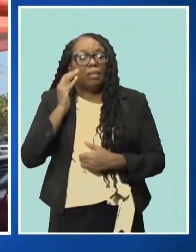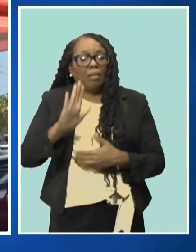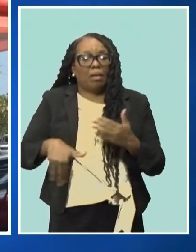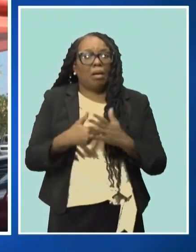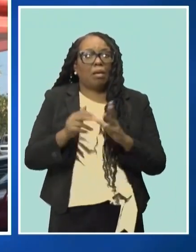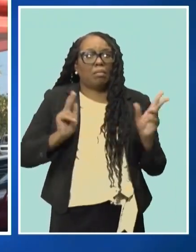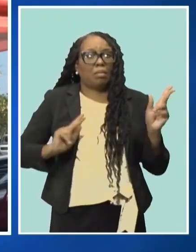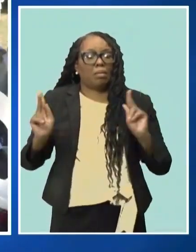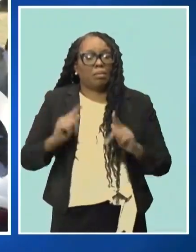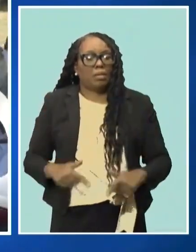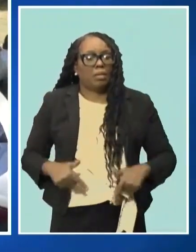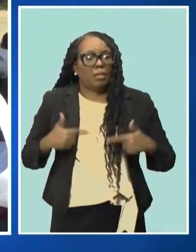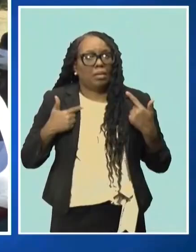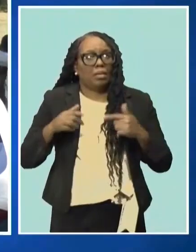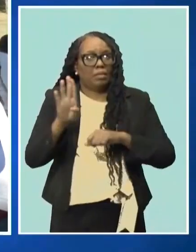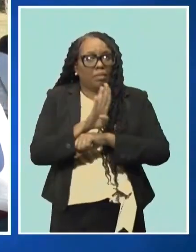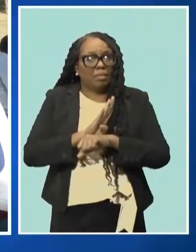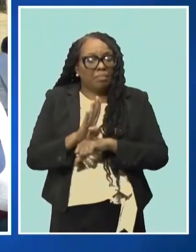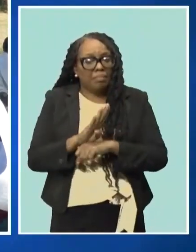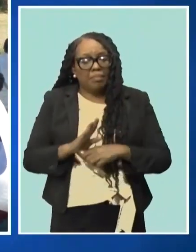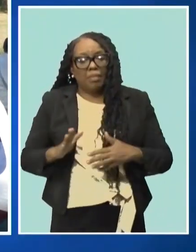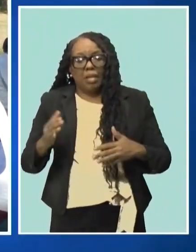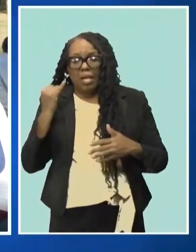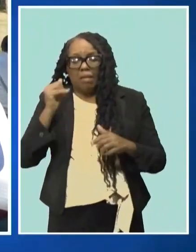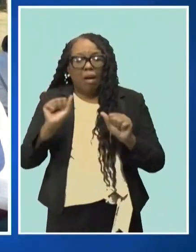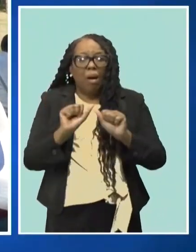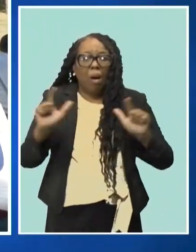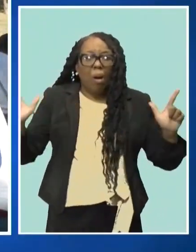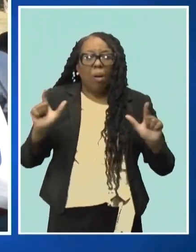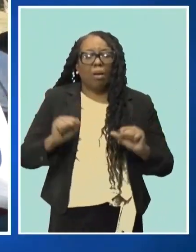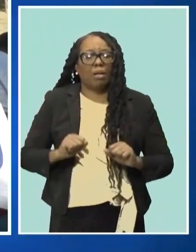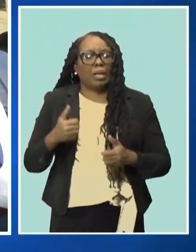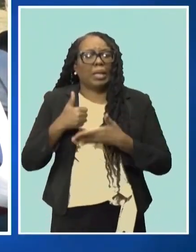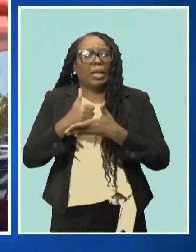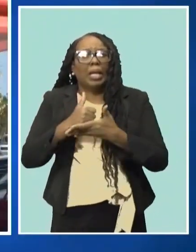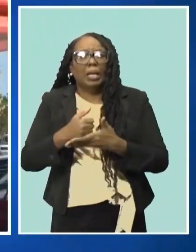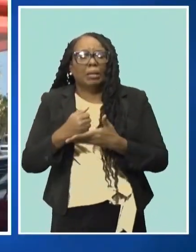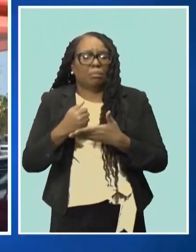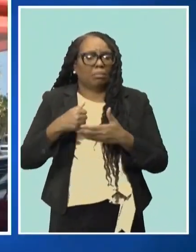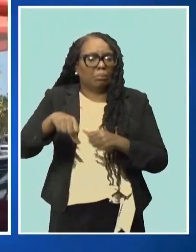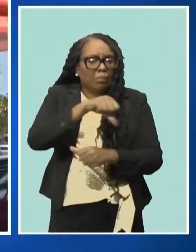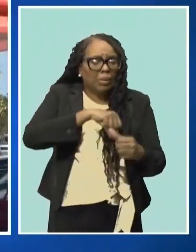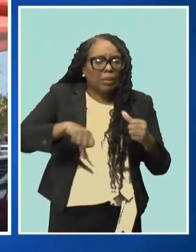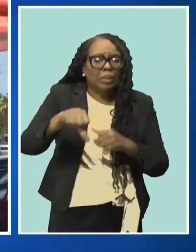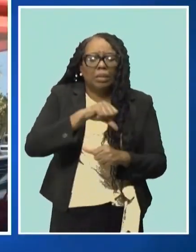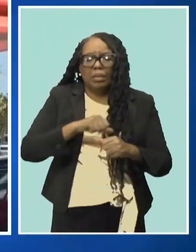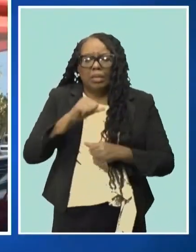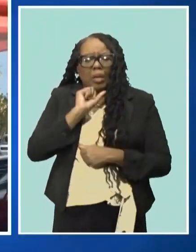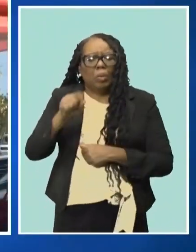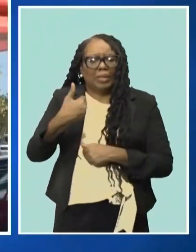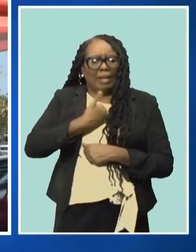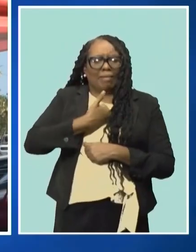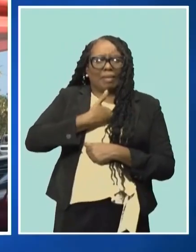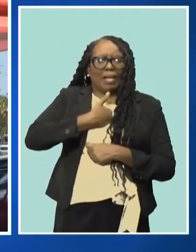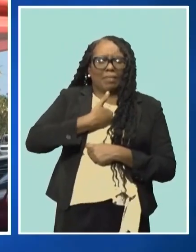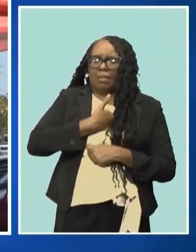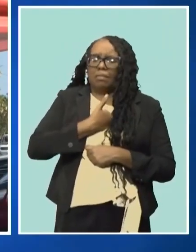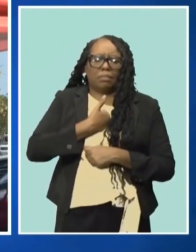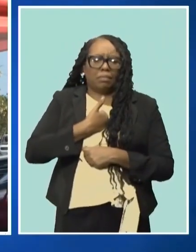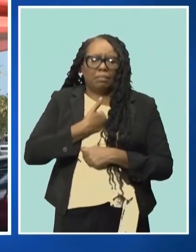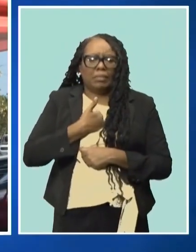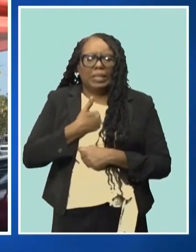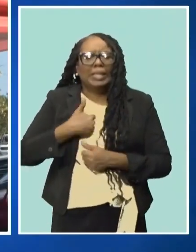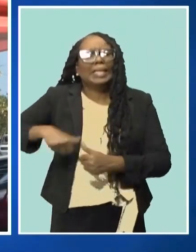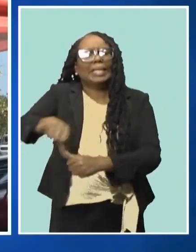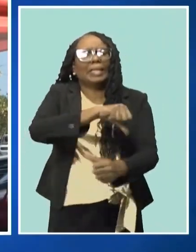country is able to think about others more than we think about ourselves, then our